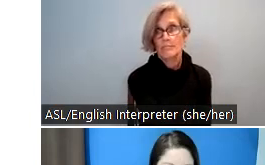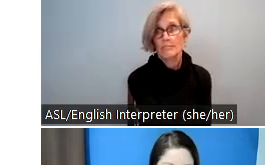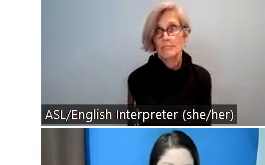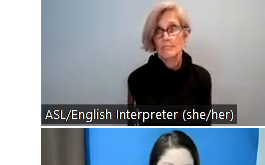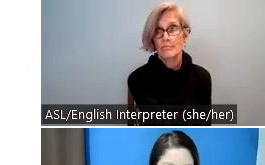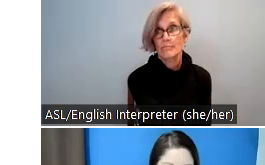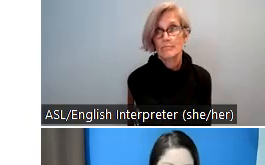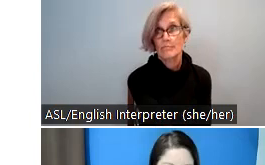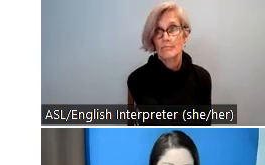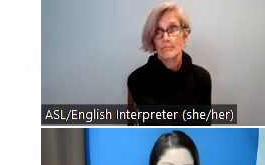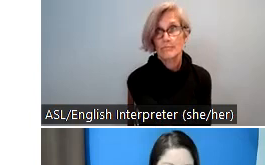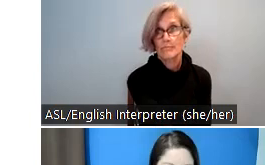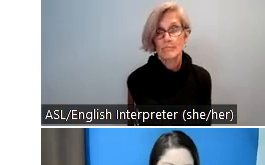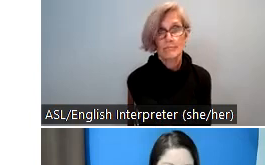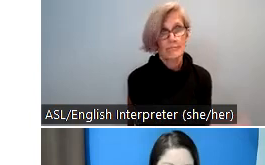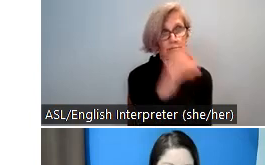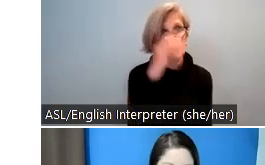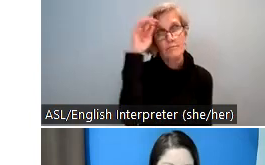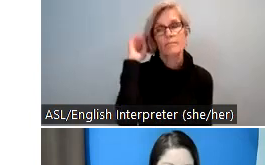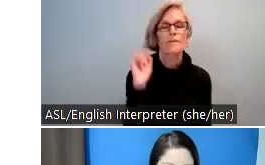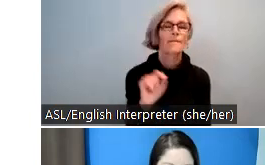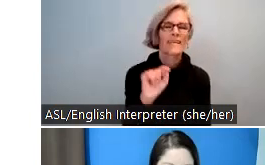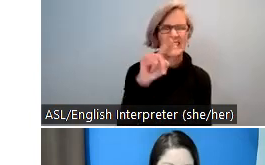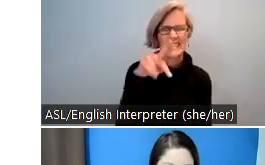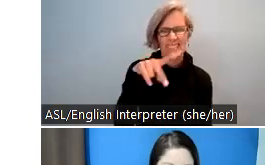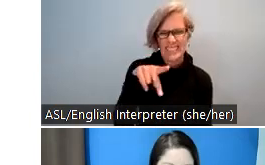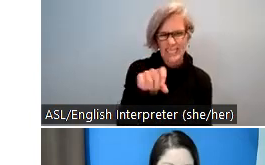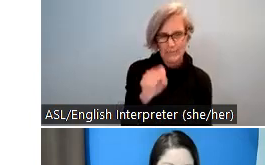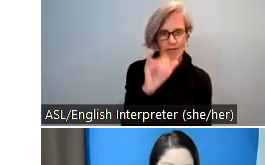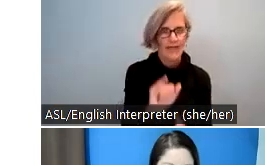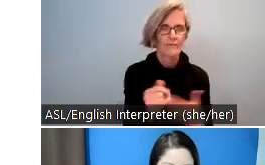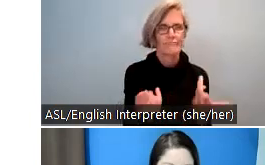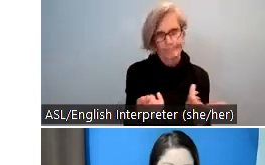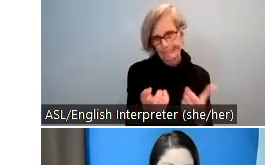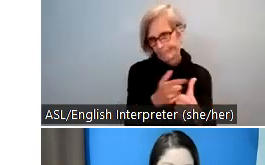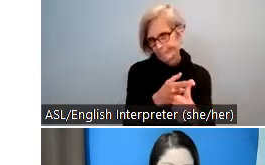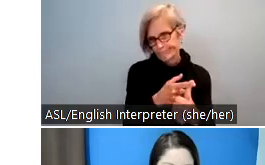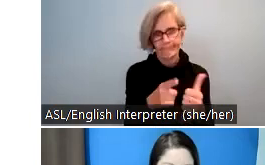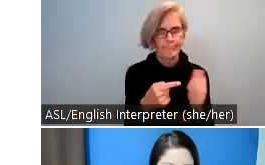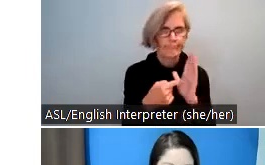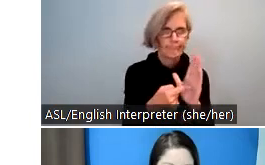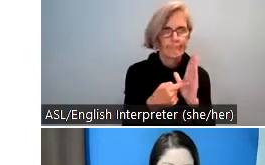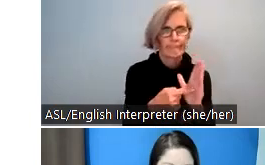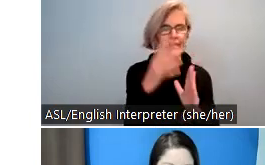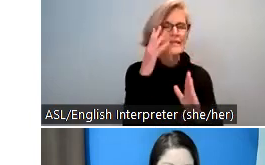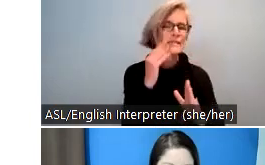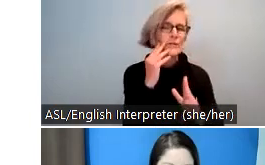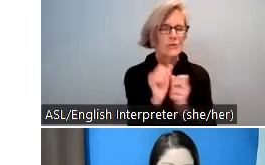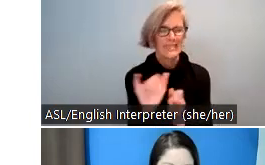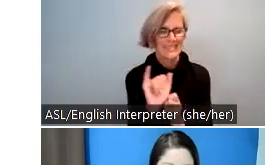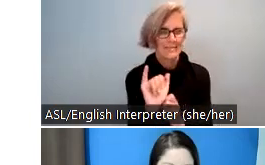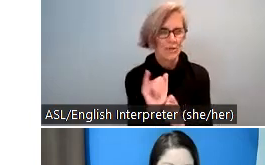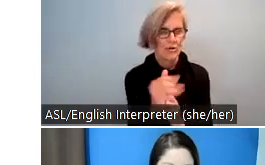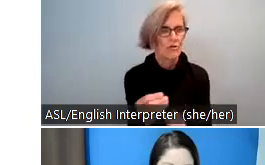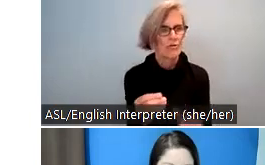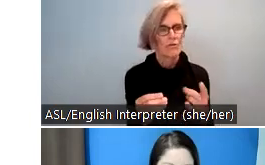Tips for this piece: demonstrate experience with similar projects. Speak to qualifications that can address traffic